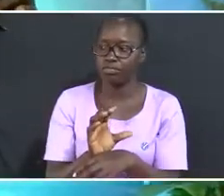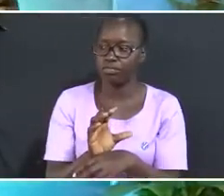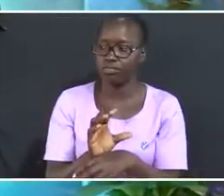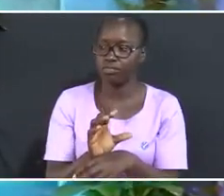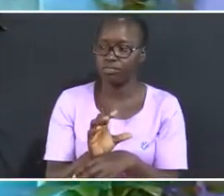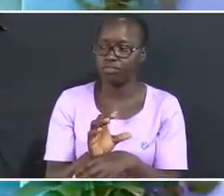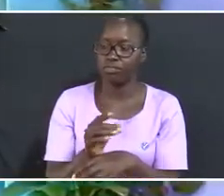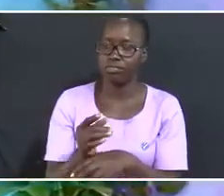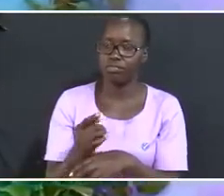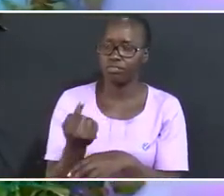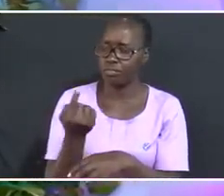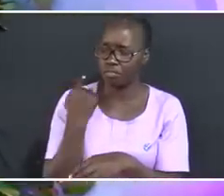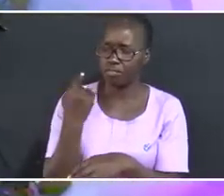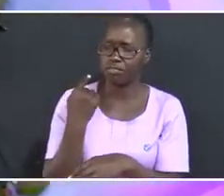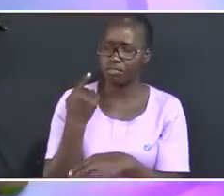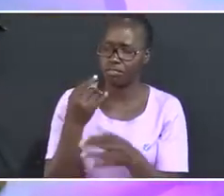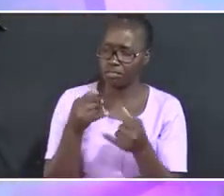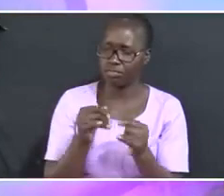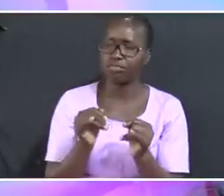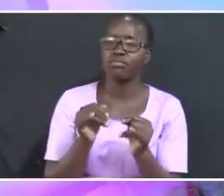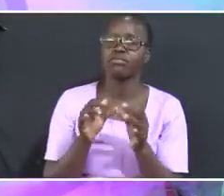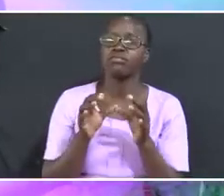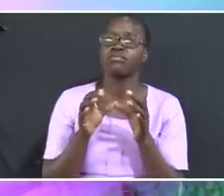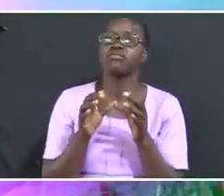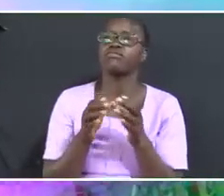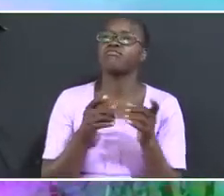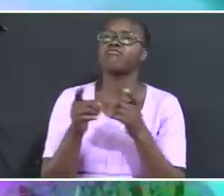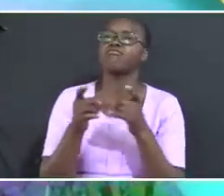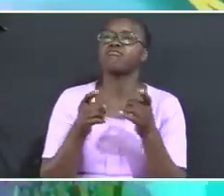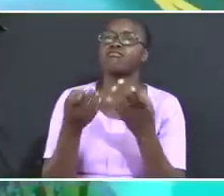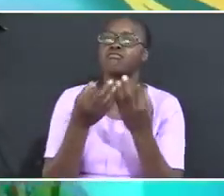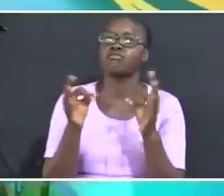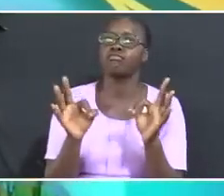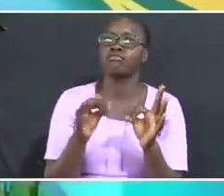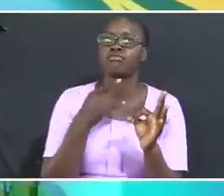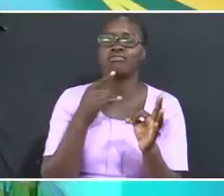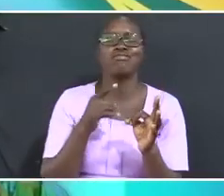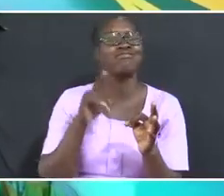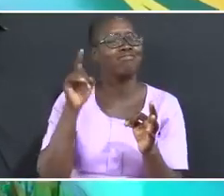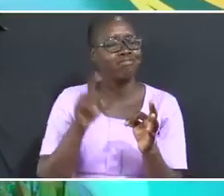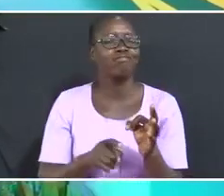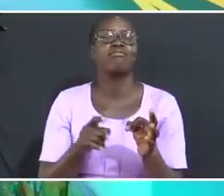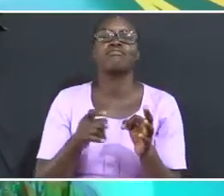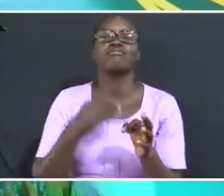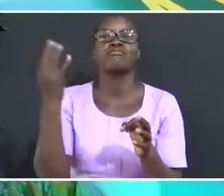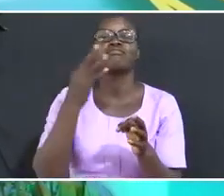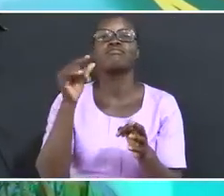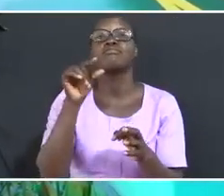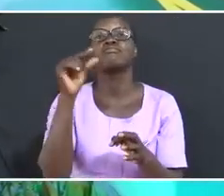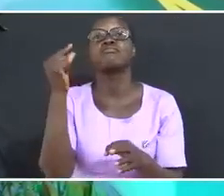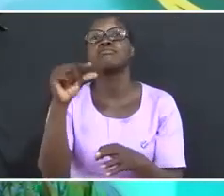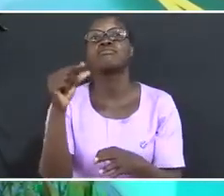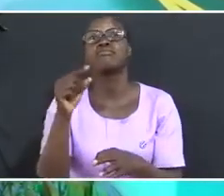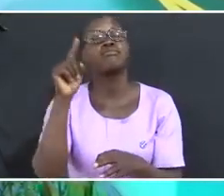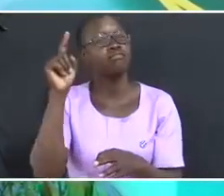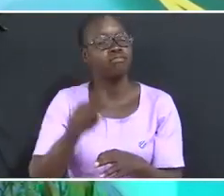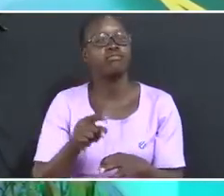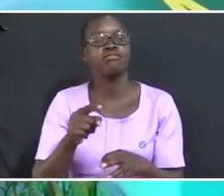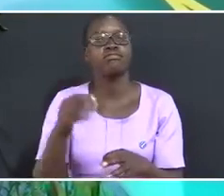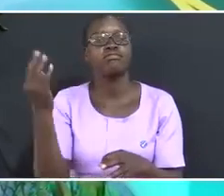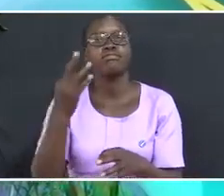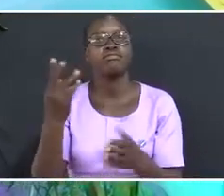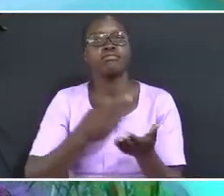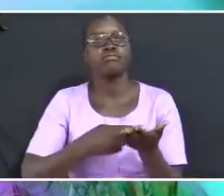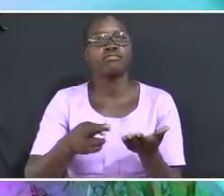day, tried to infringe into his freedom and said, you can't preach that gospel, you can't preach that righteousness,